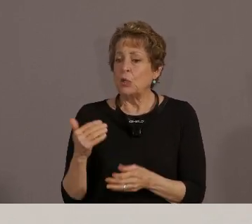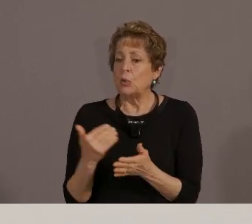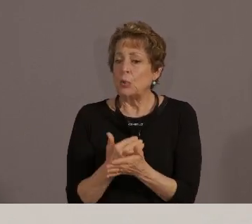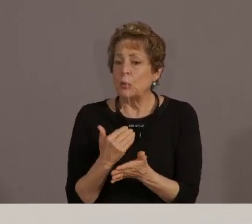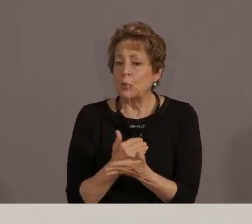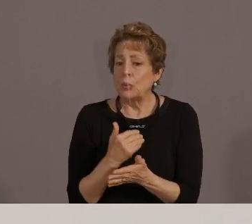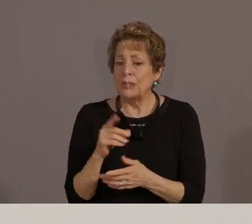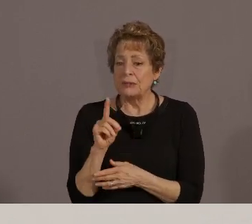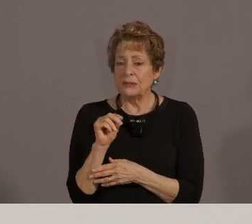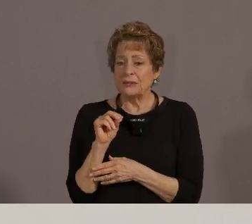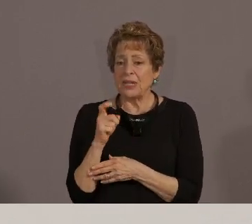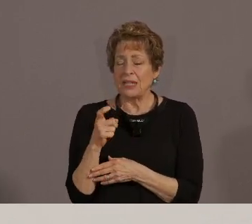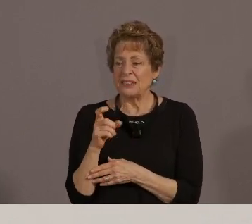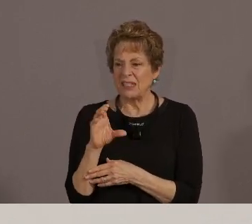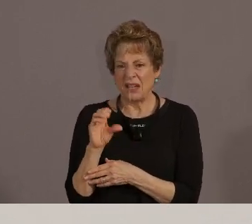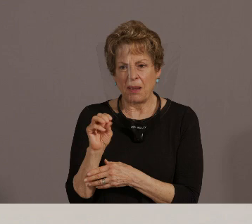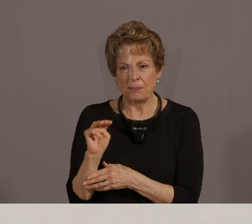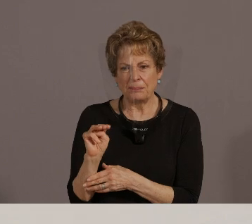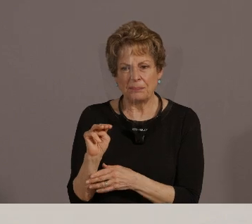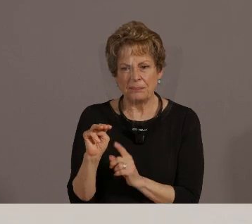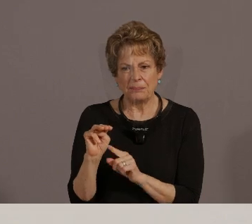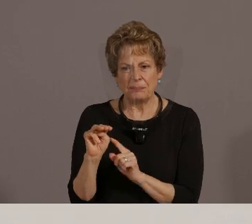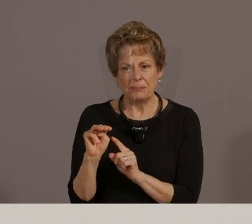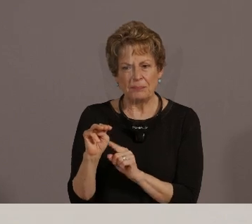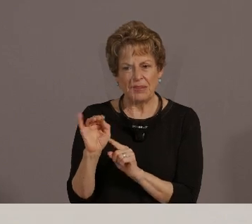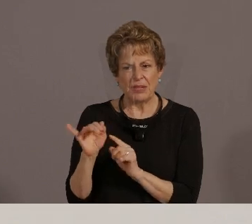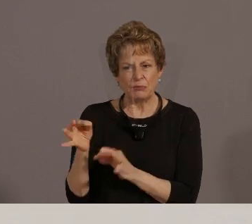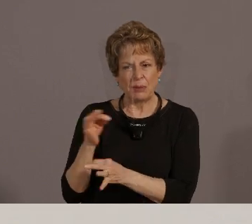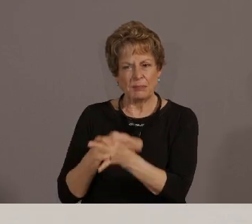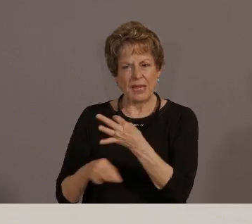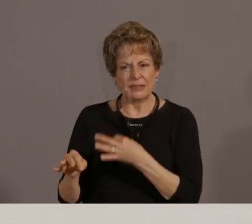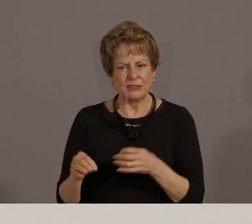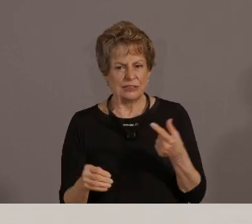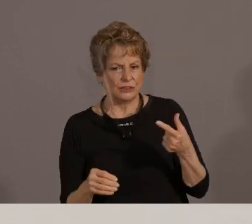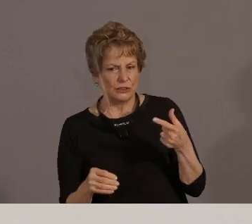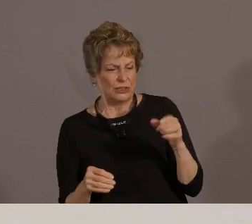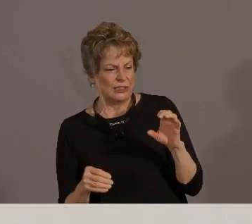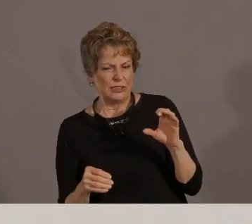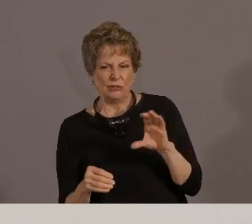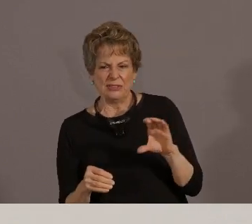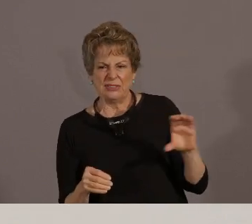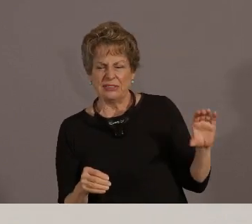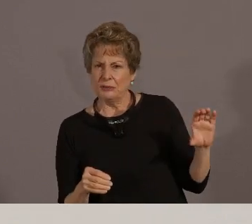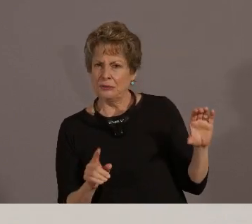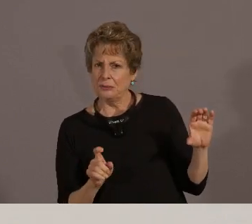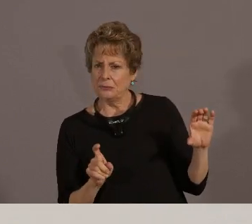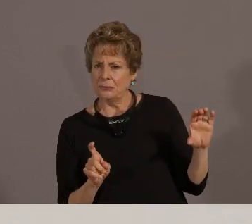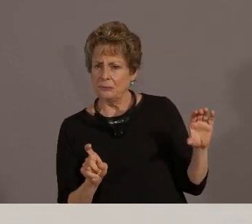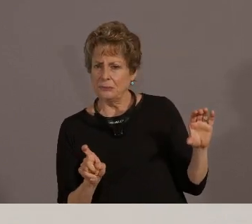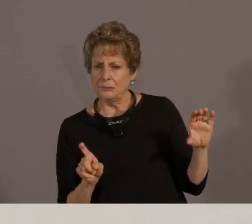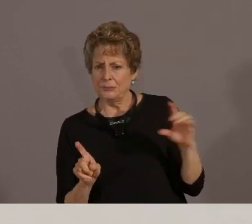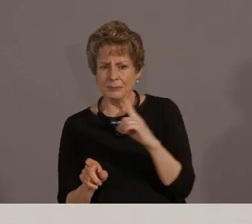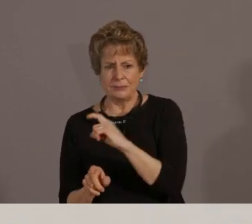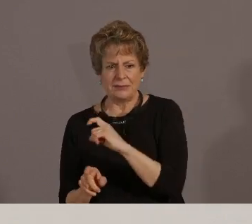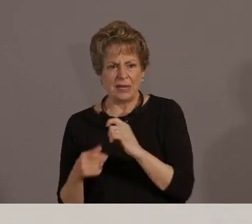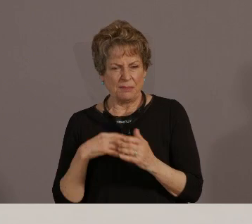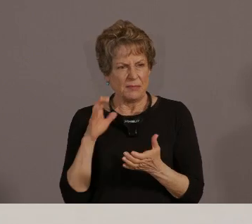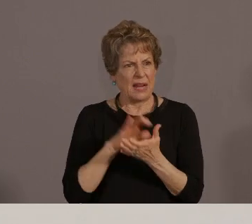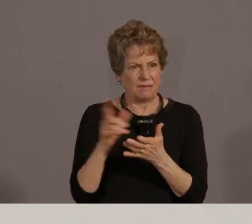one replacing Chandler Gilbert? I believe that is. I believe that that's the warehouse that is replacing Chandler